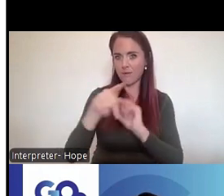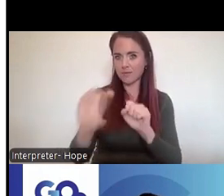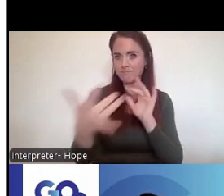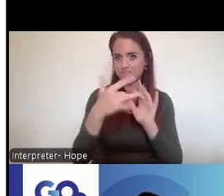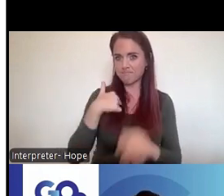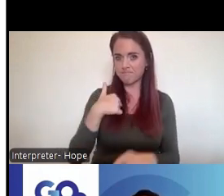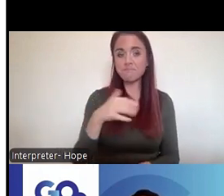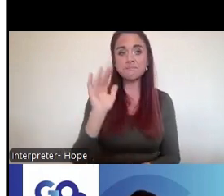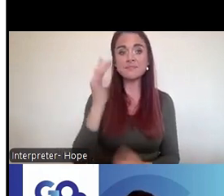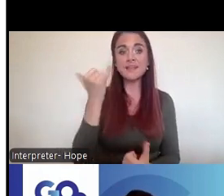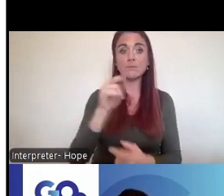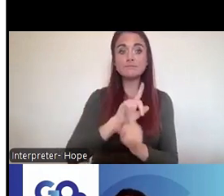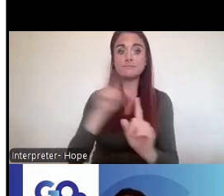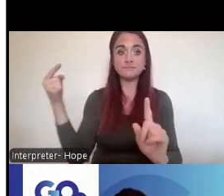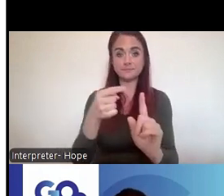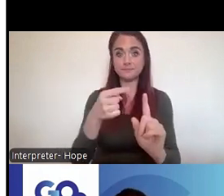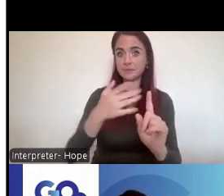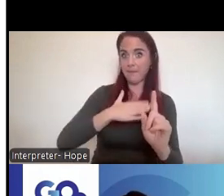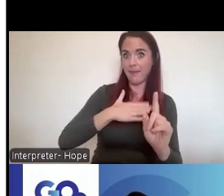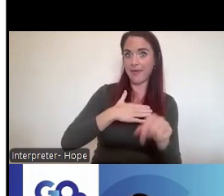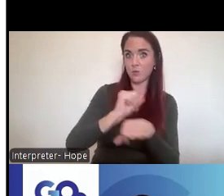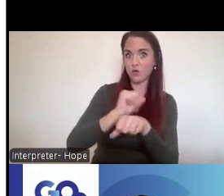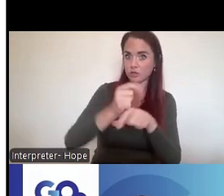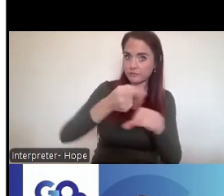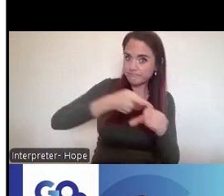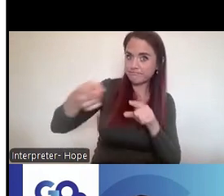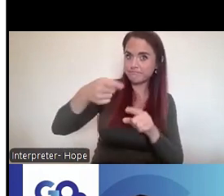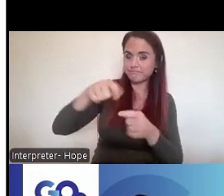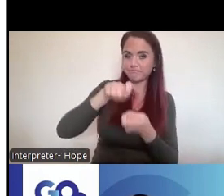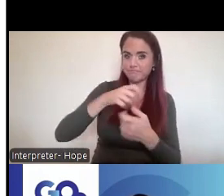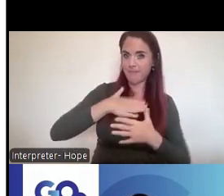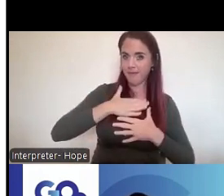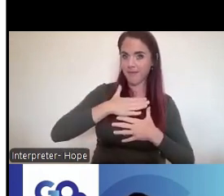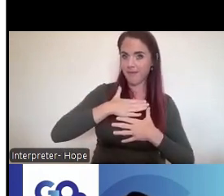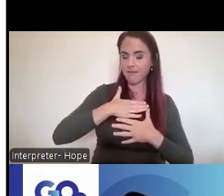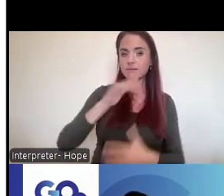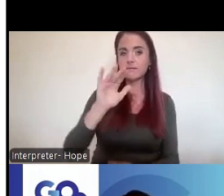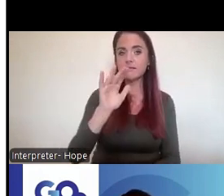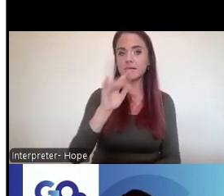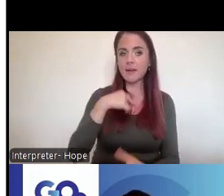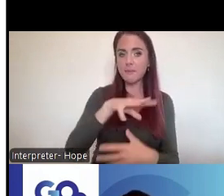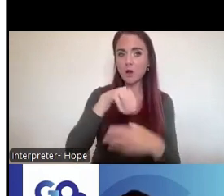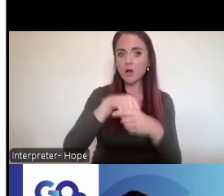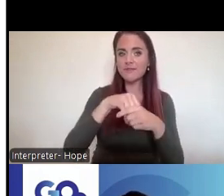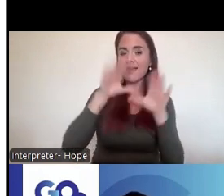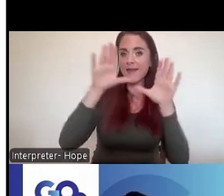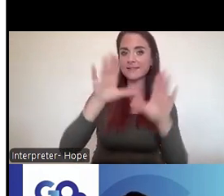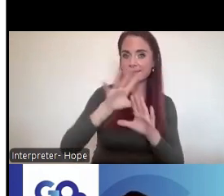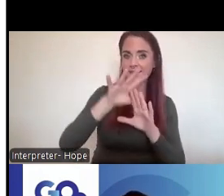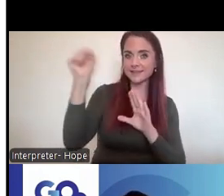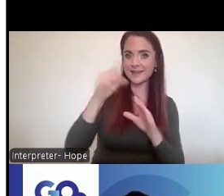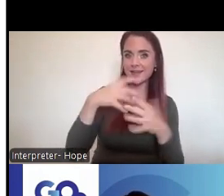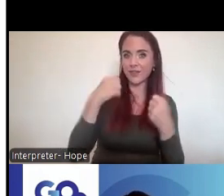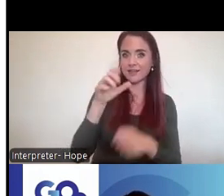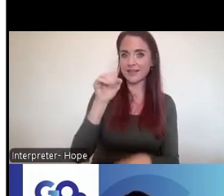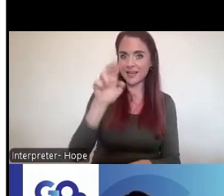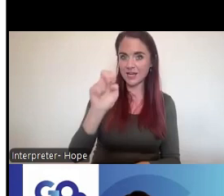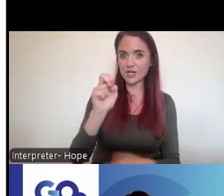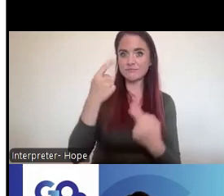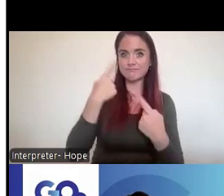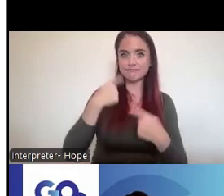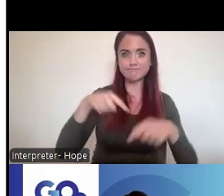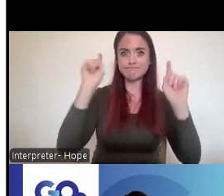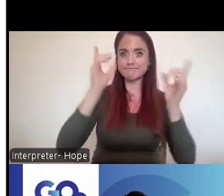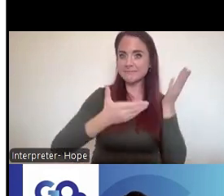So now getting back to what I am doing specifically. So I am part of our Excellence in Healthcare Delivery team at